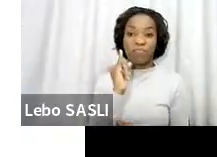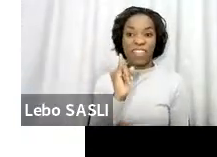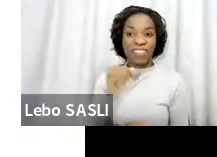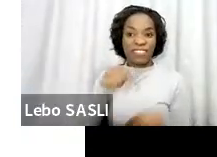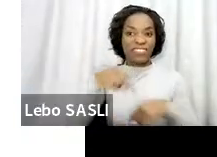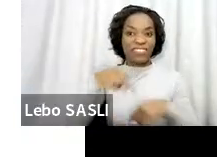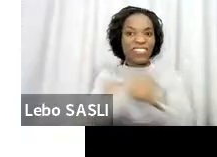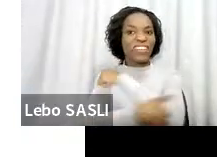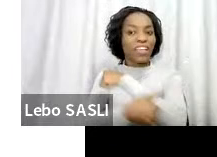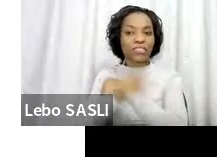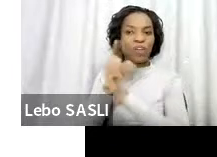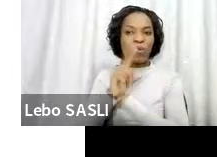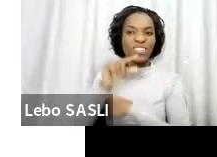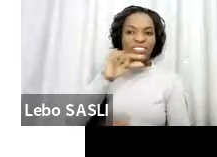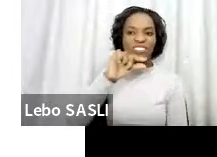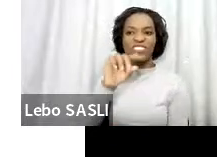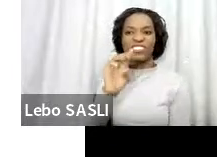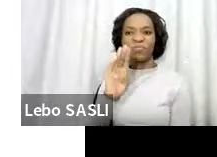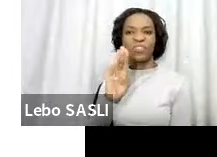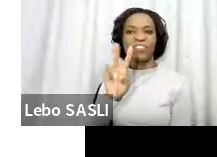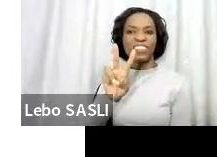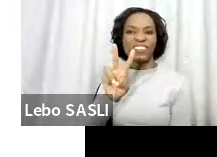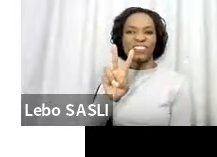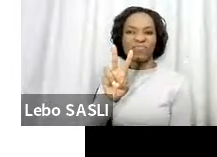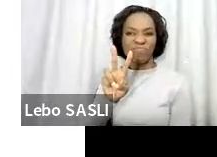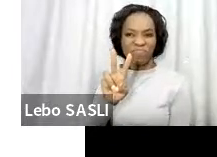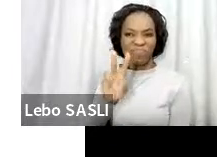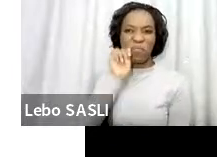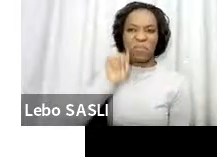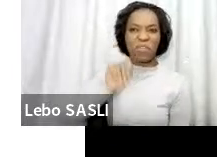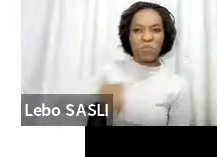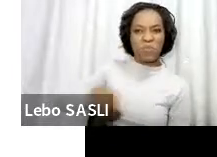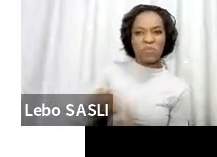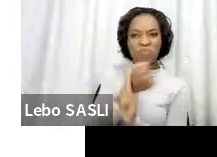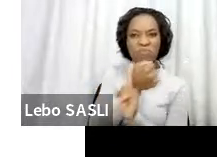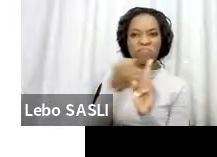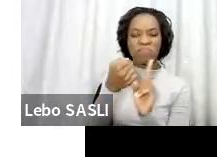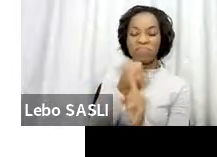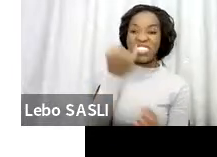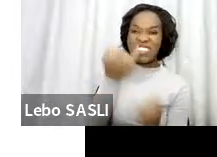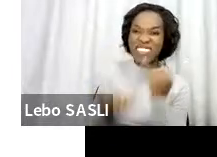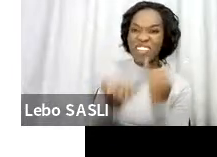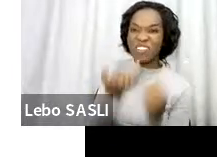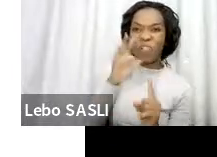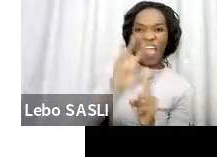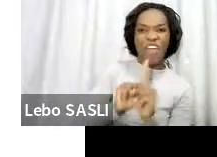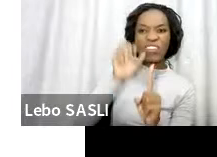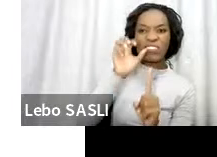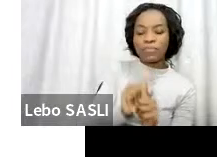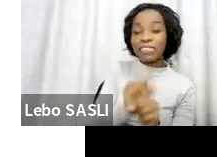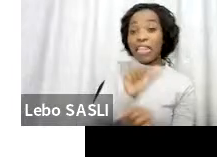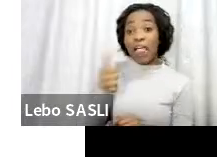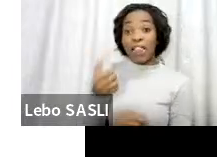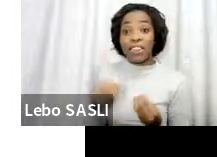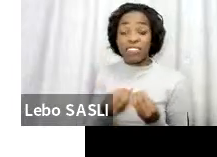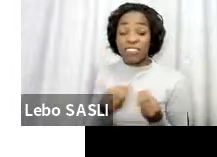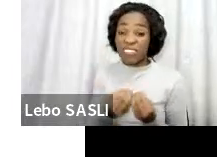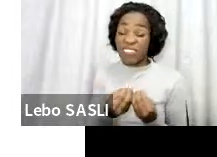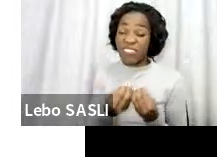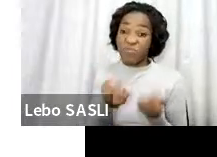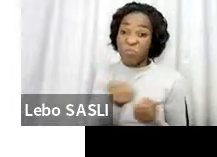the gender-based violence, the harassment, sexual harassment or otherwise, mostly which